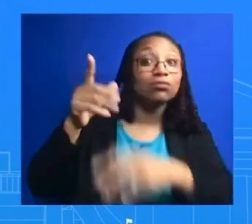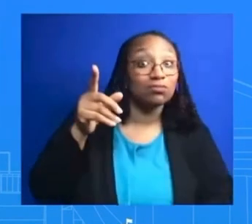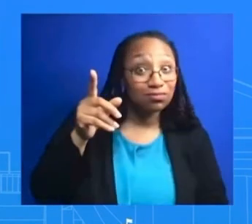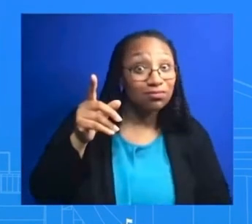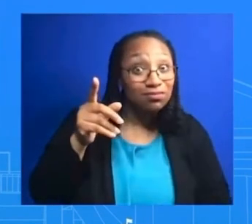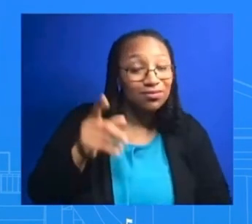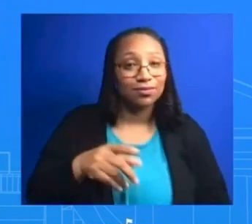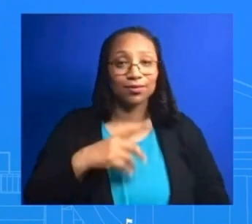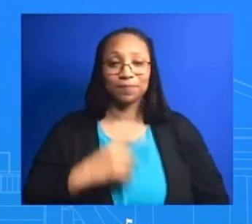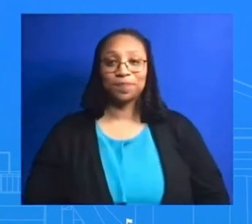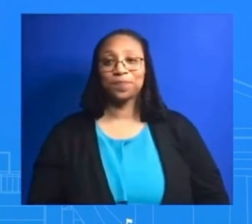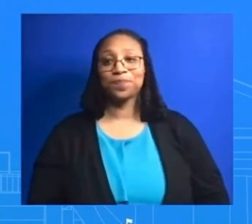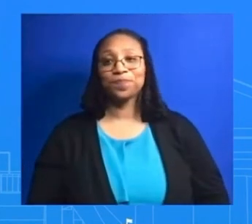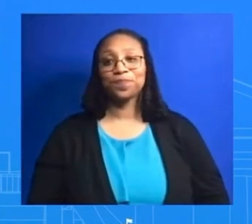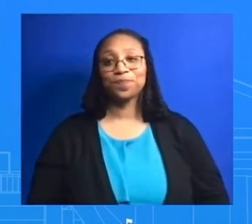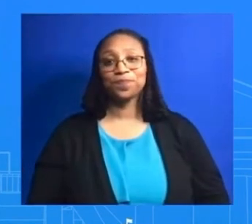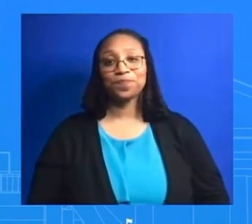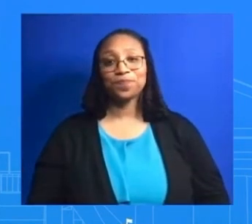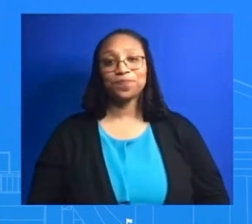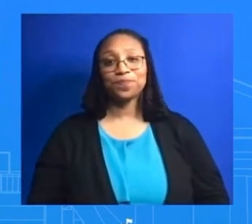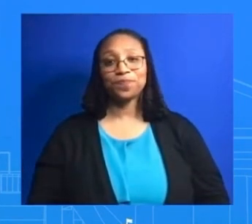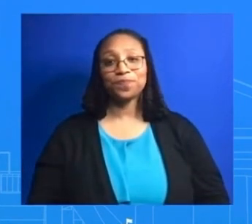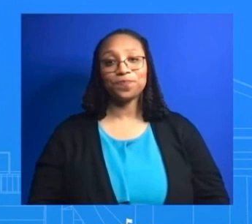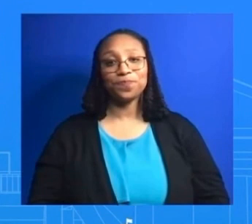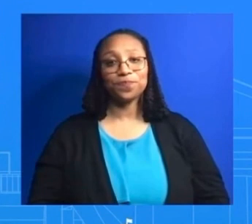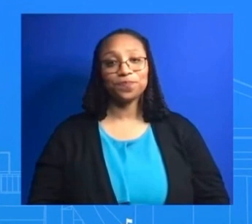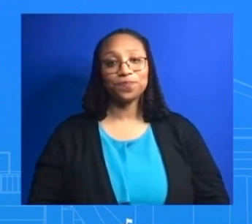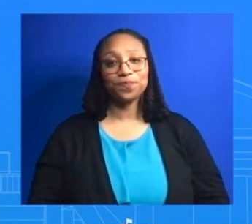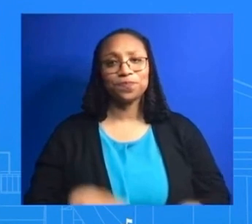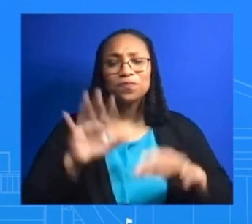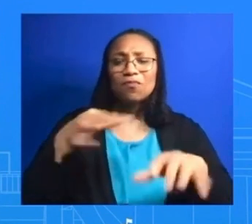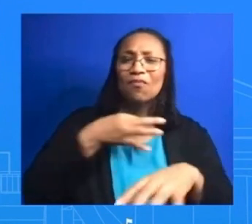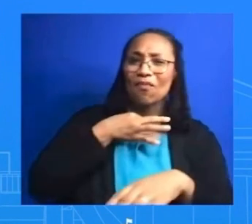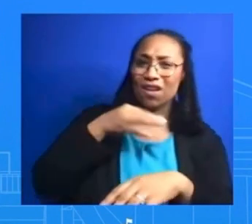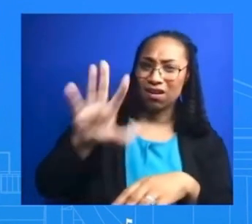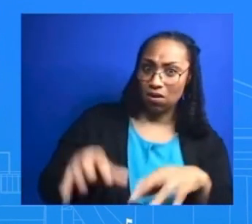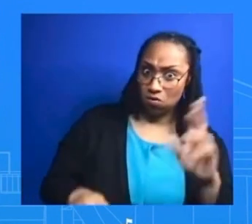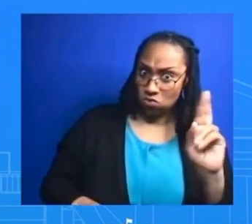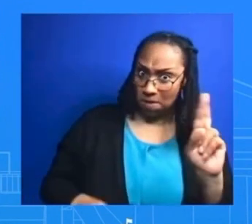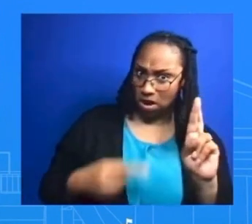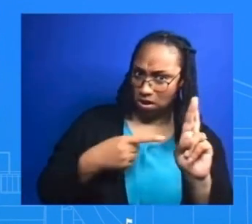to work with the president on measures to combat this,